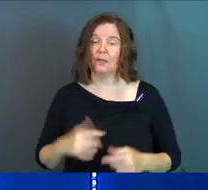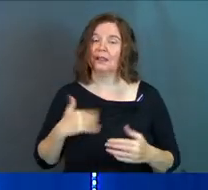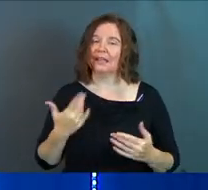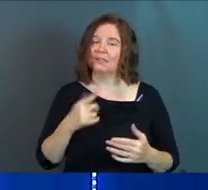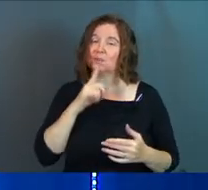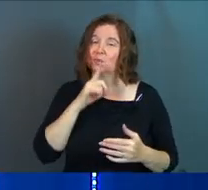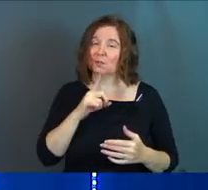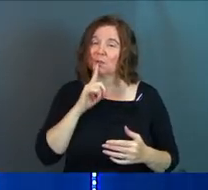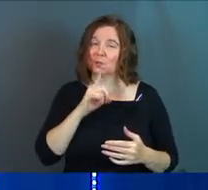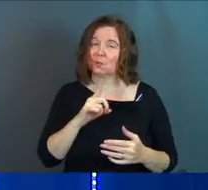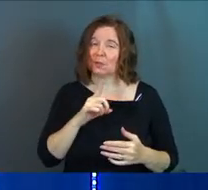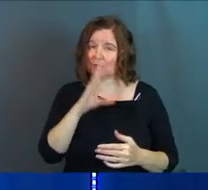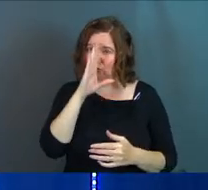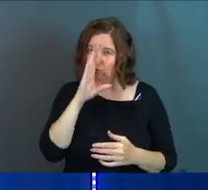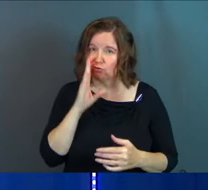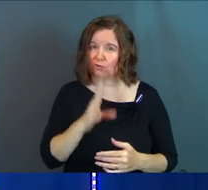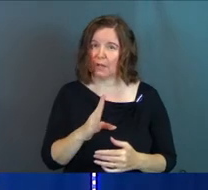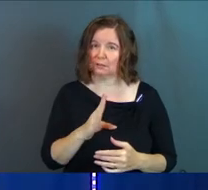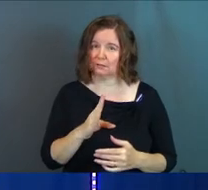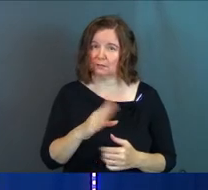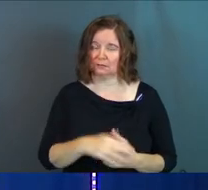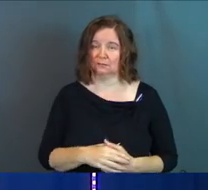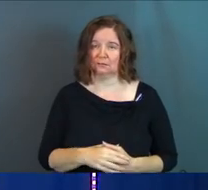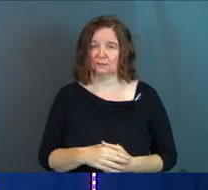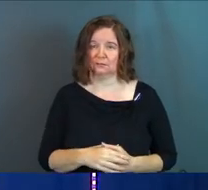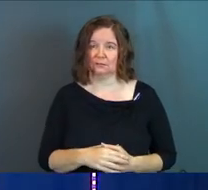Let's get really, really direct and practical.